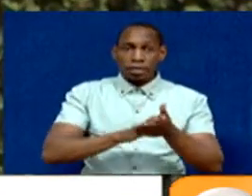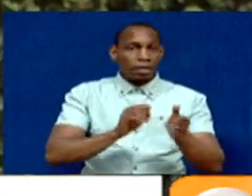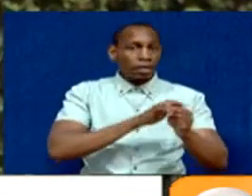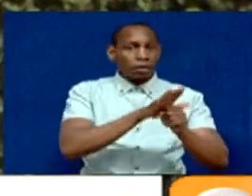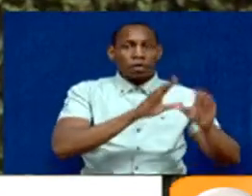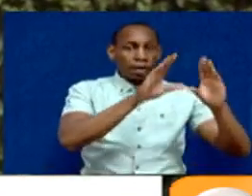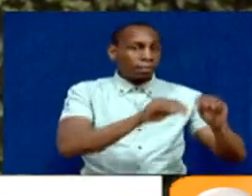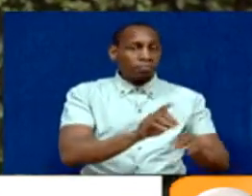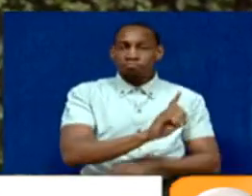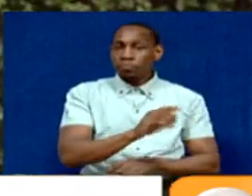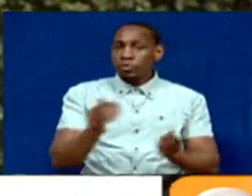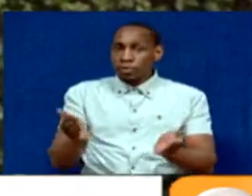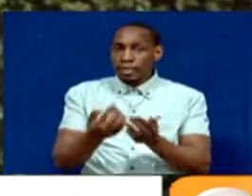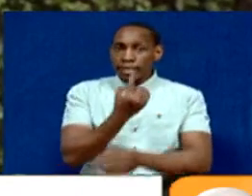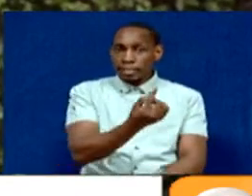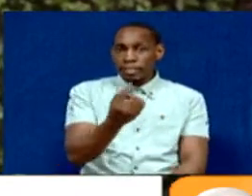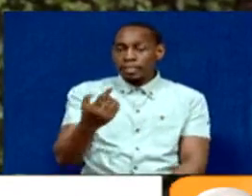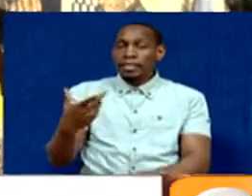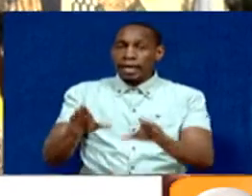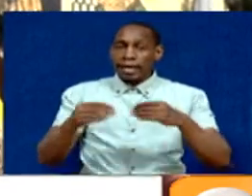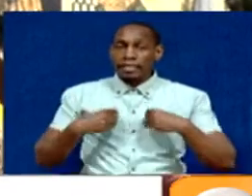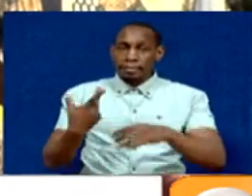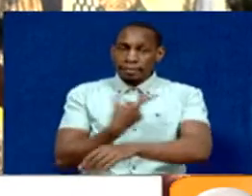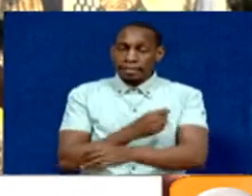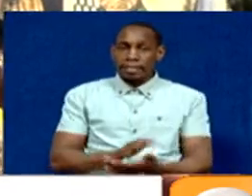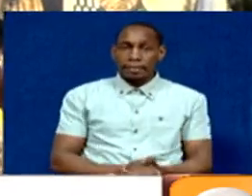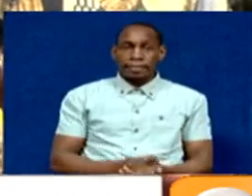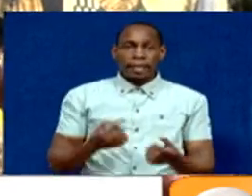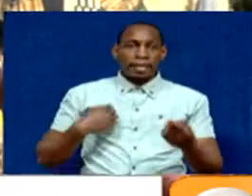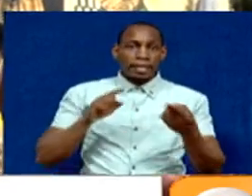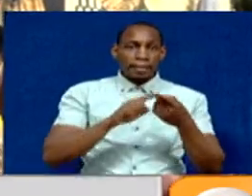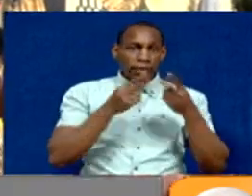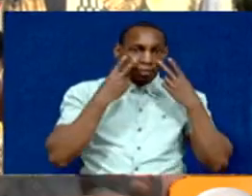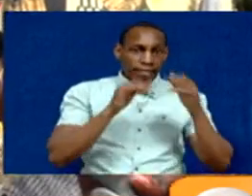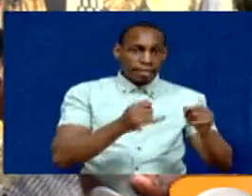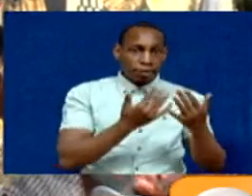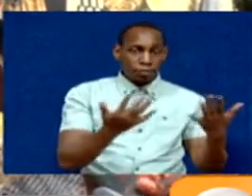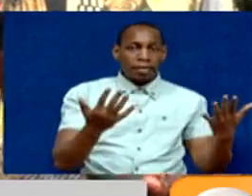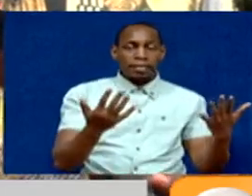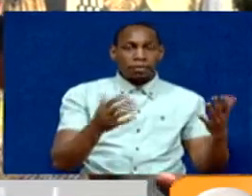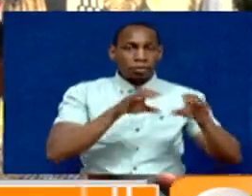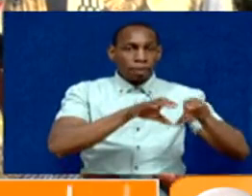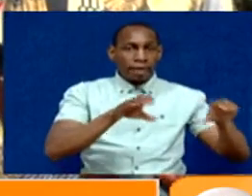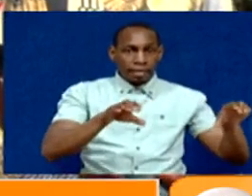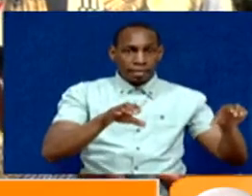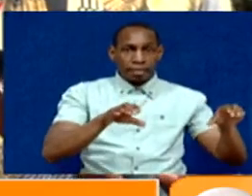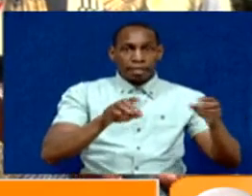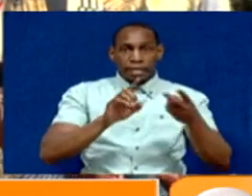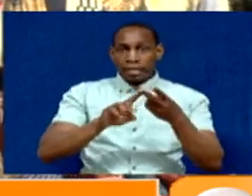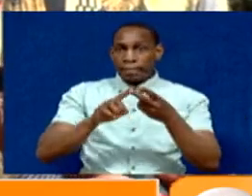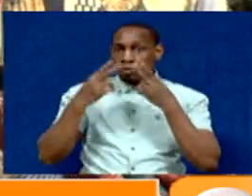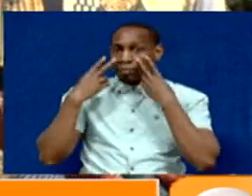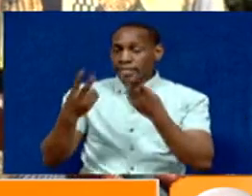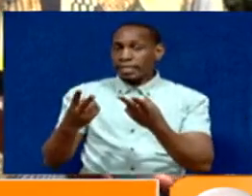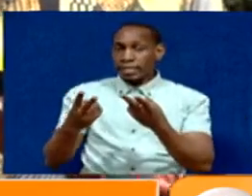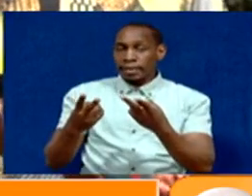pandemic is not over. We are encouraging everyone to get vaccinated. Not only did we see new products in the market, but we've also